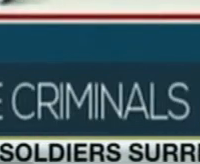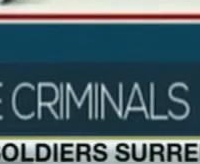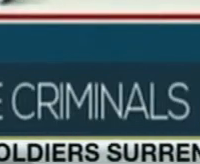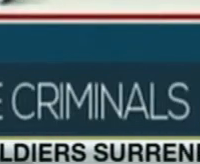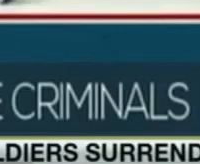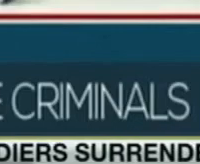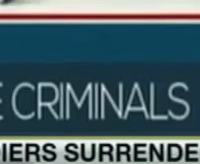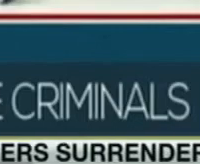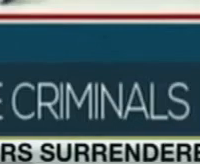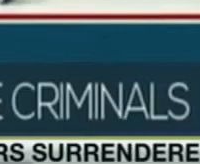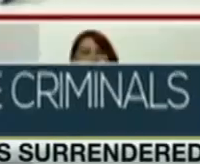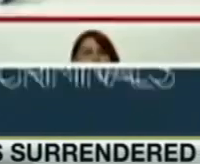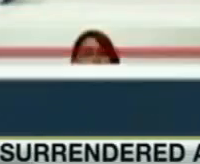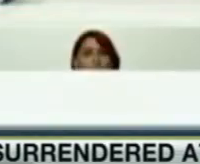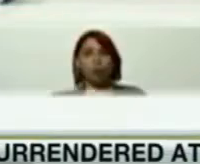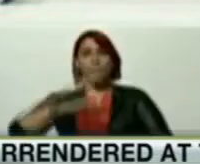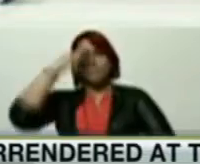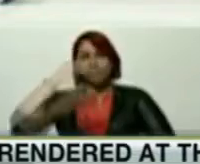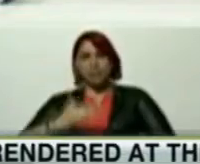Medellin.